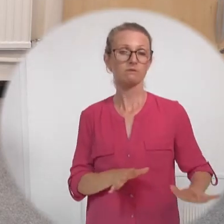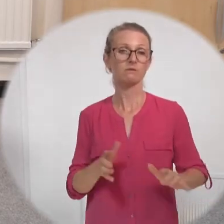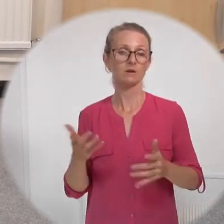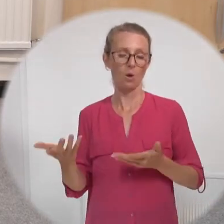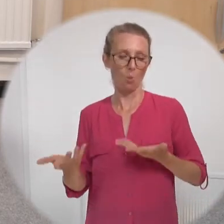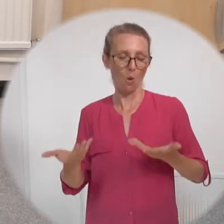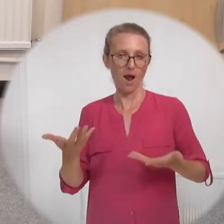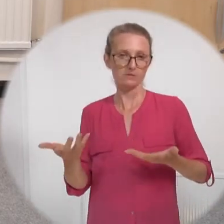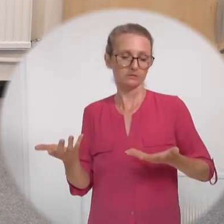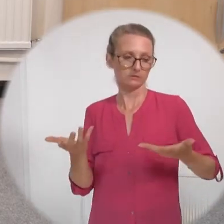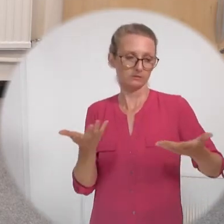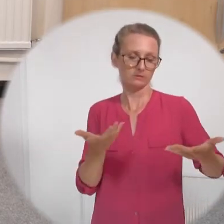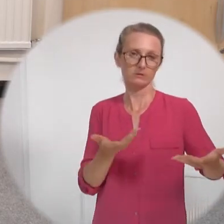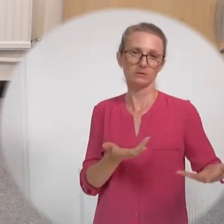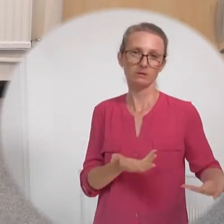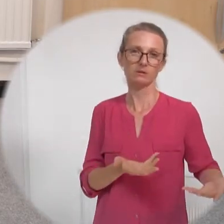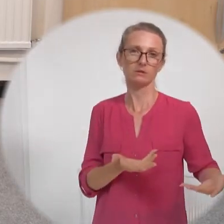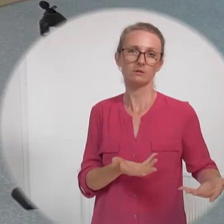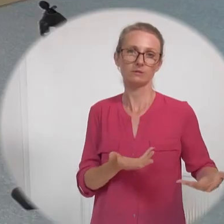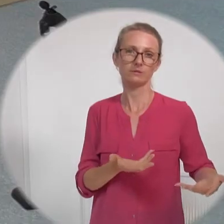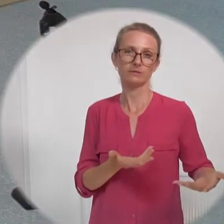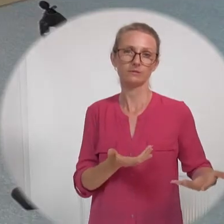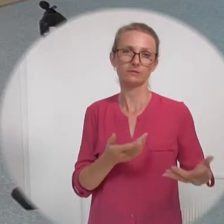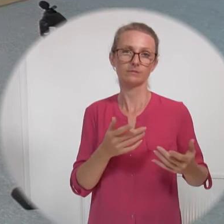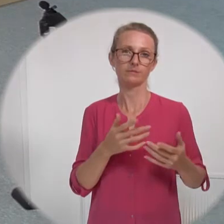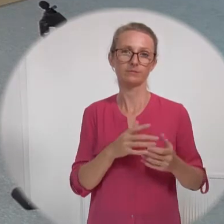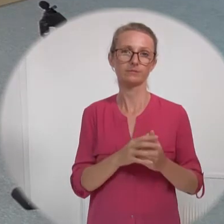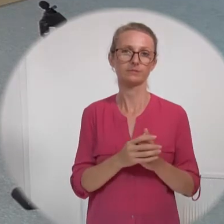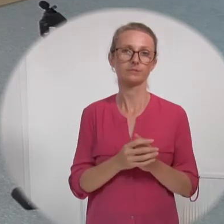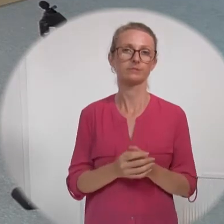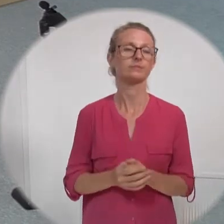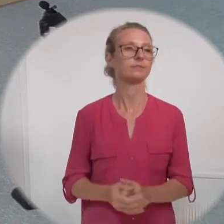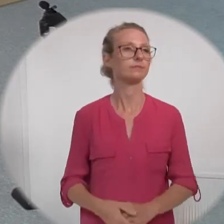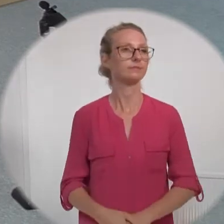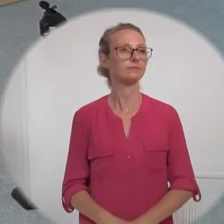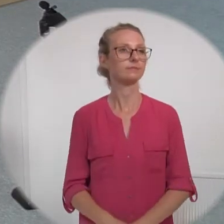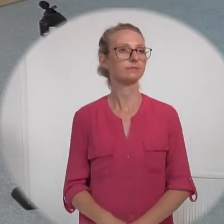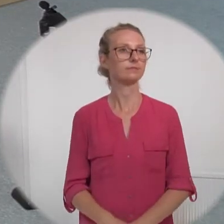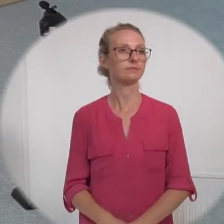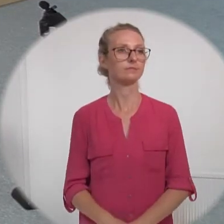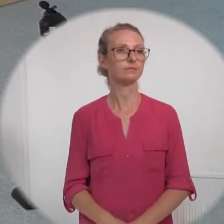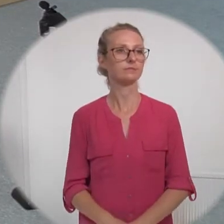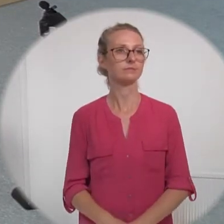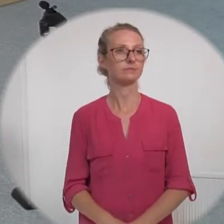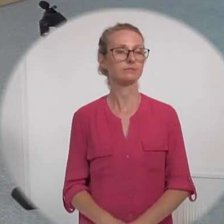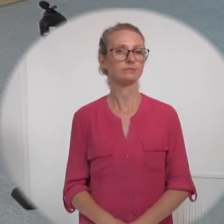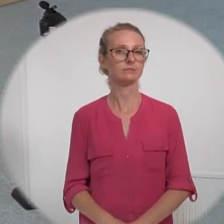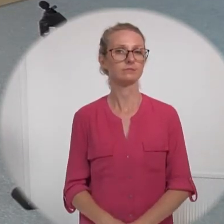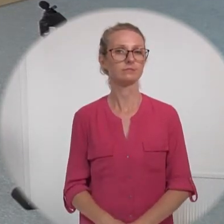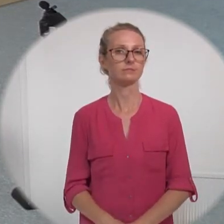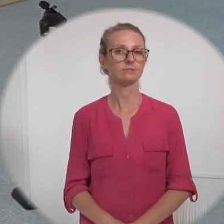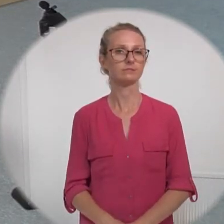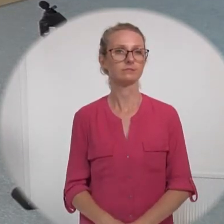the first posture is like this. I look to the side, I put my hand over the top, and this hand like this.